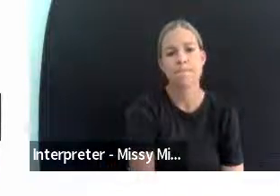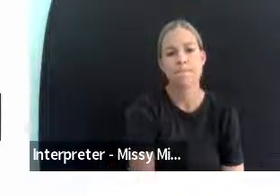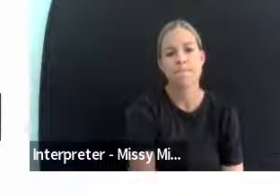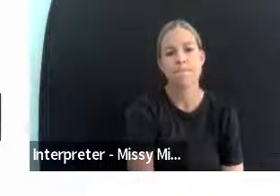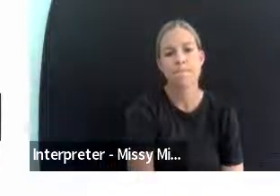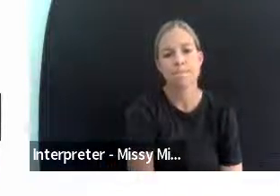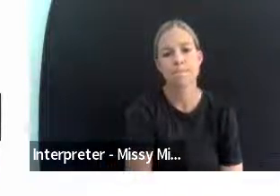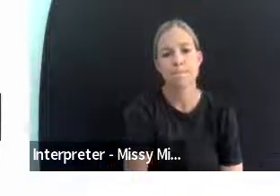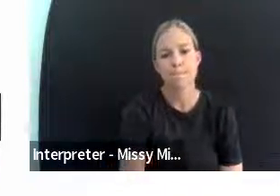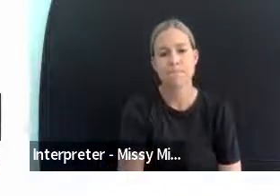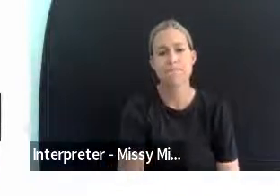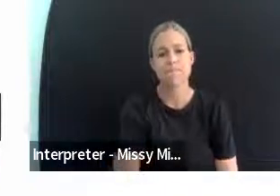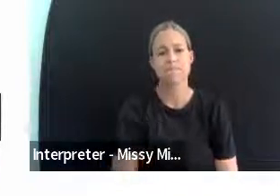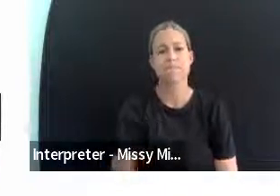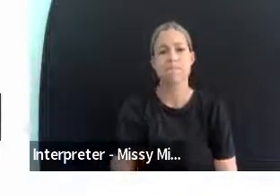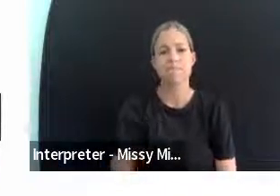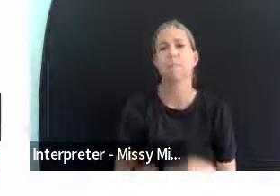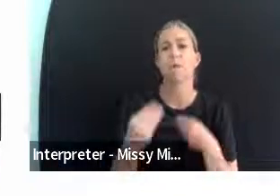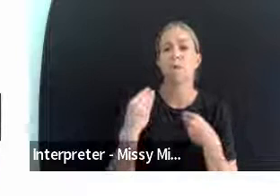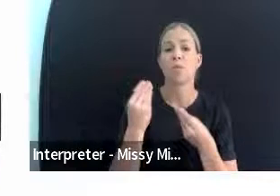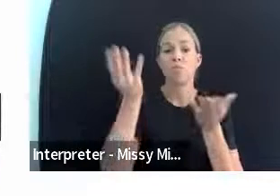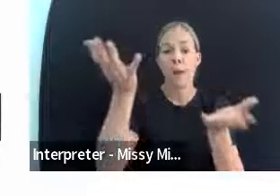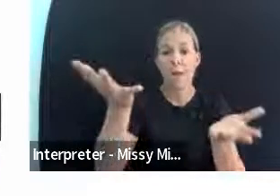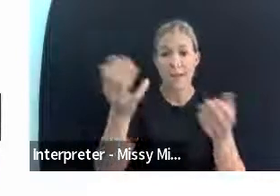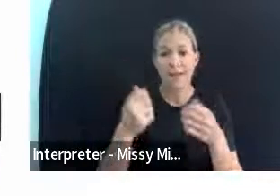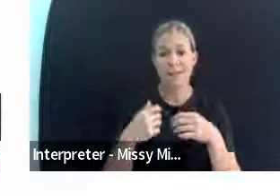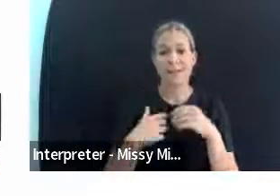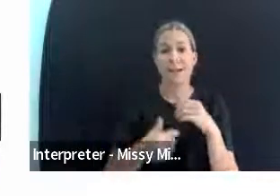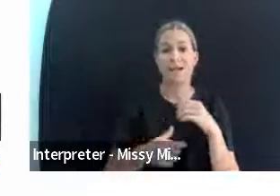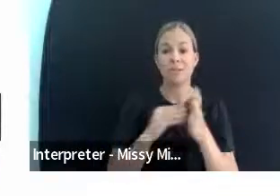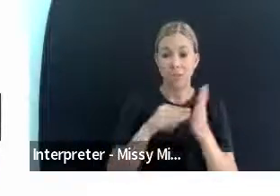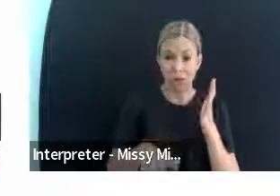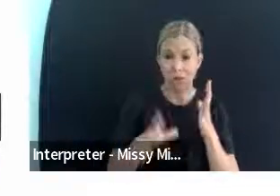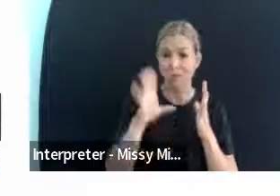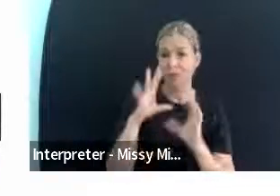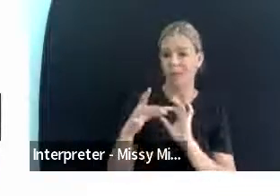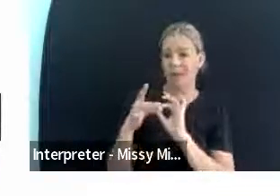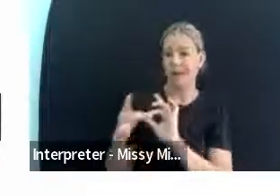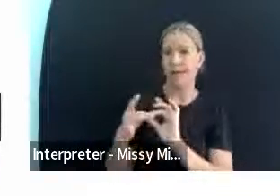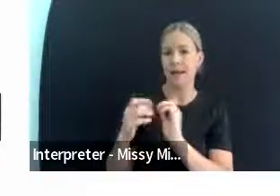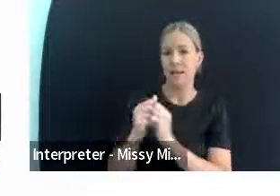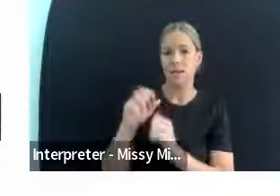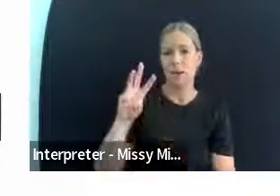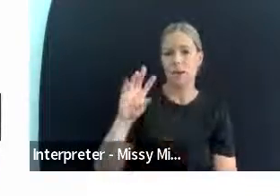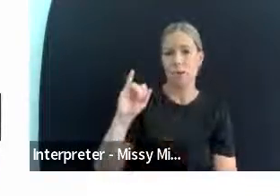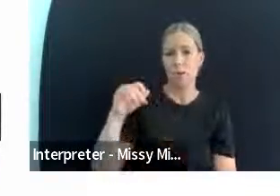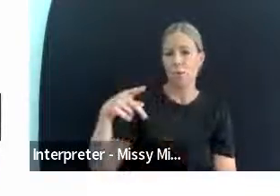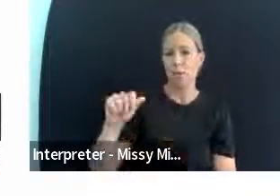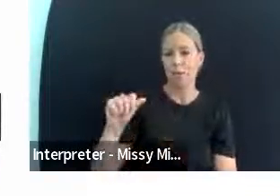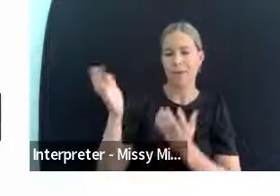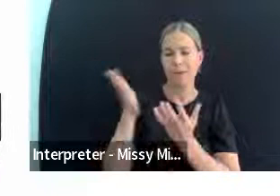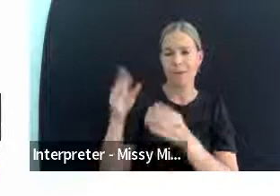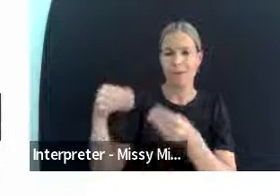recommend that you make sure that students especially are connected with their WIPA service provider, because they're going to